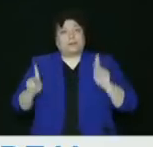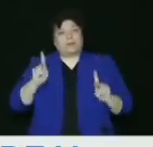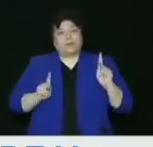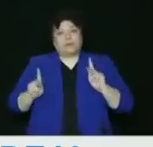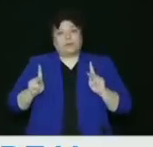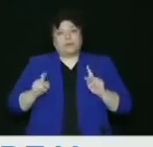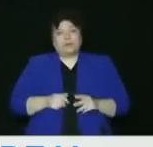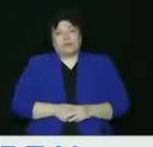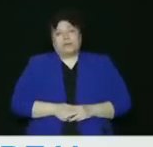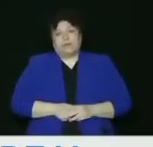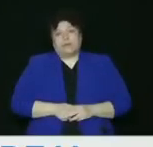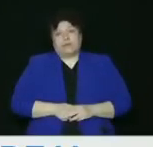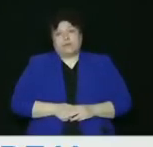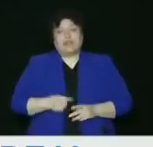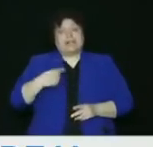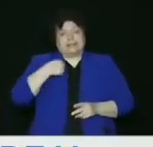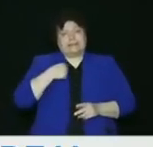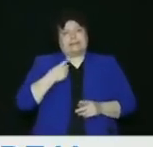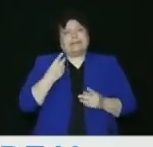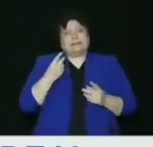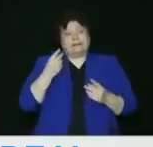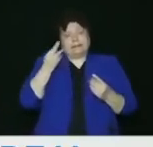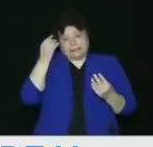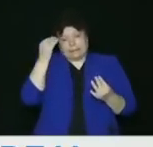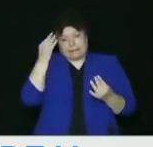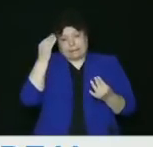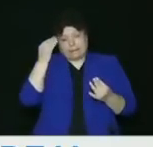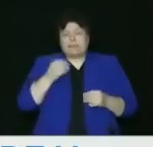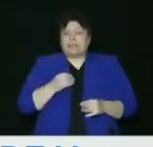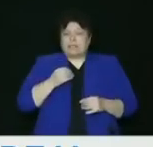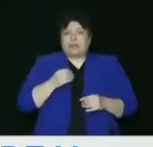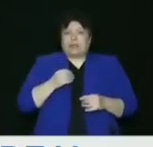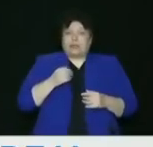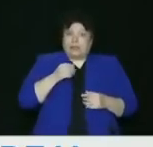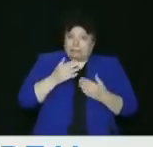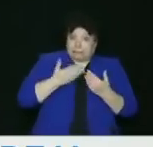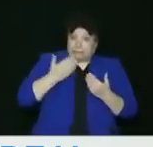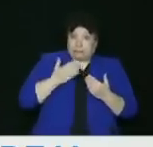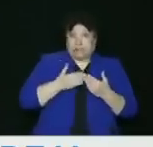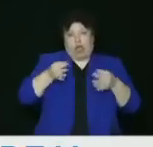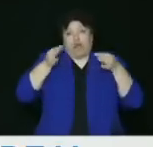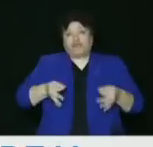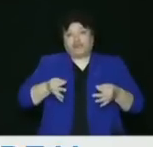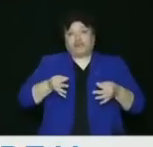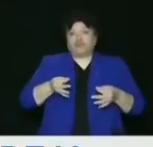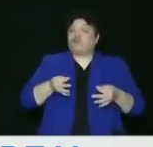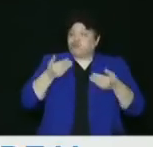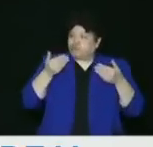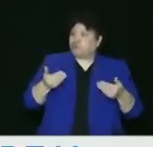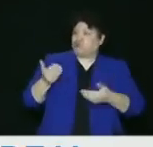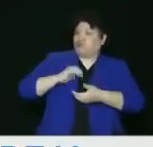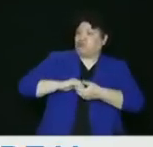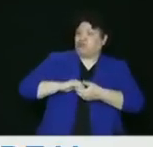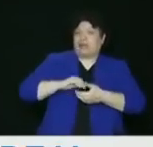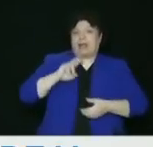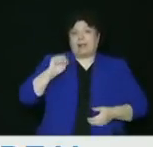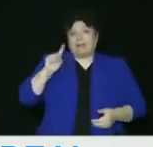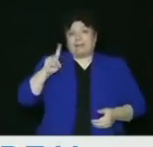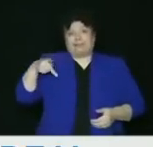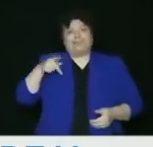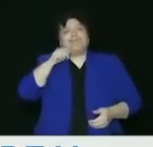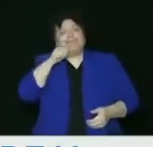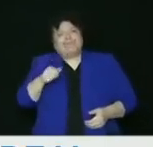I've thought long and hard about this. It was not an easy decision. With so much instability around